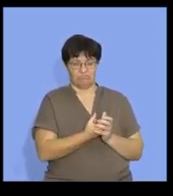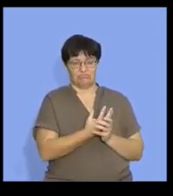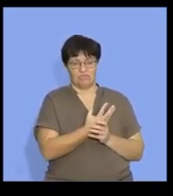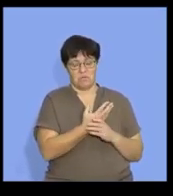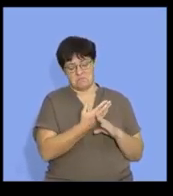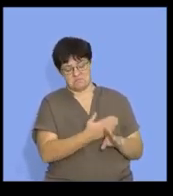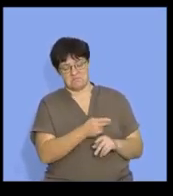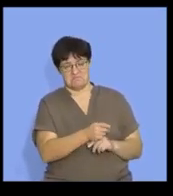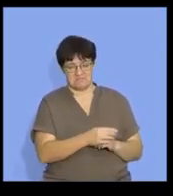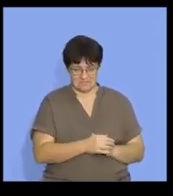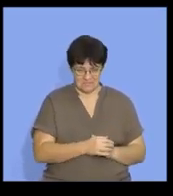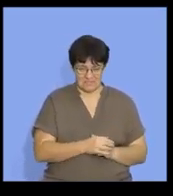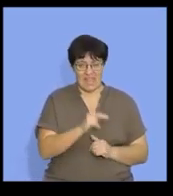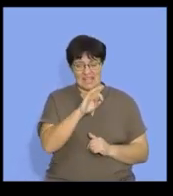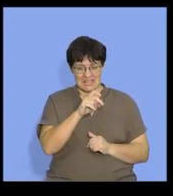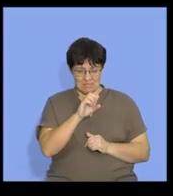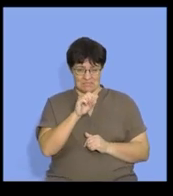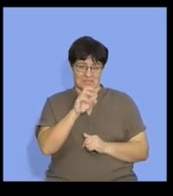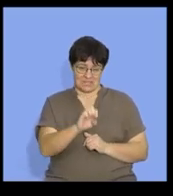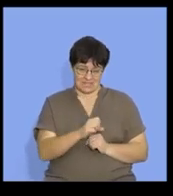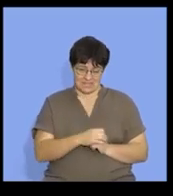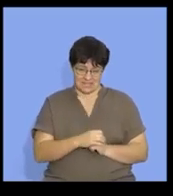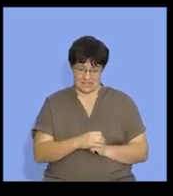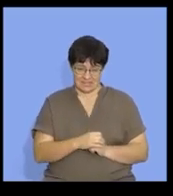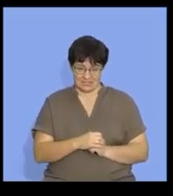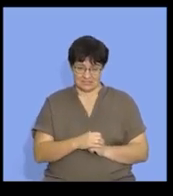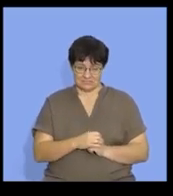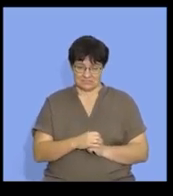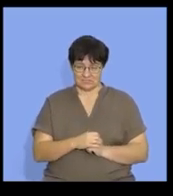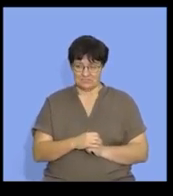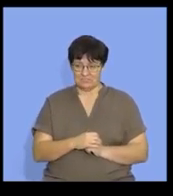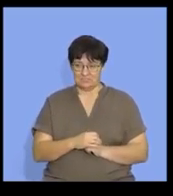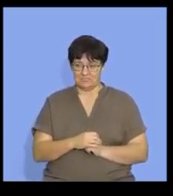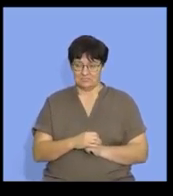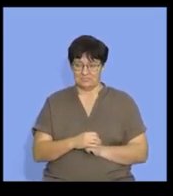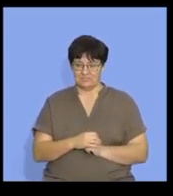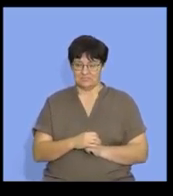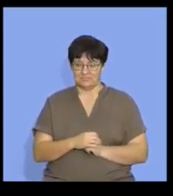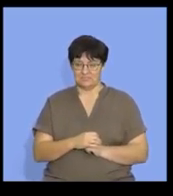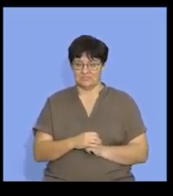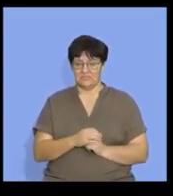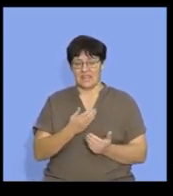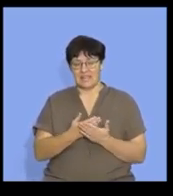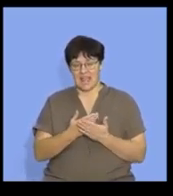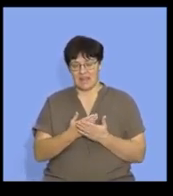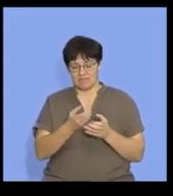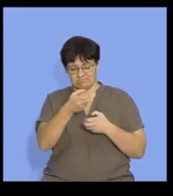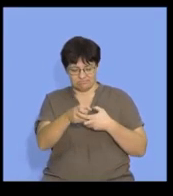its enzymes, this is a difficult question, all right, could break